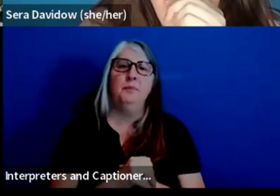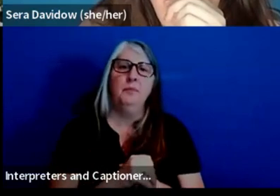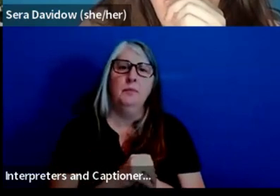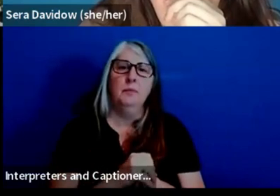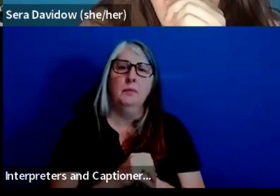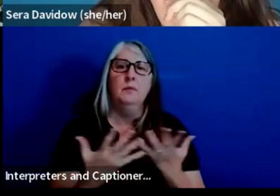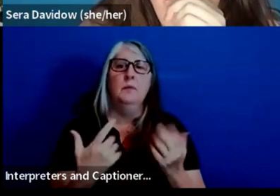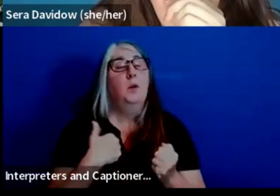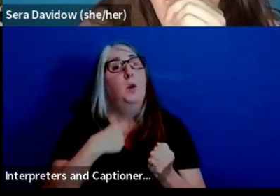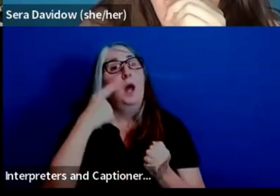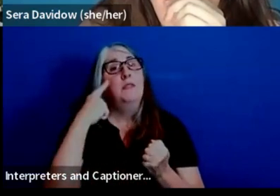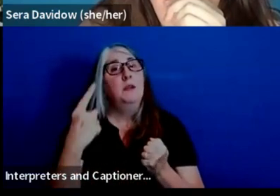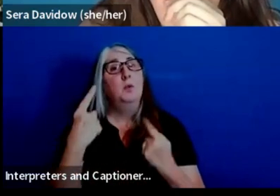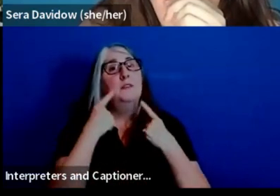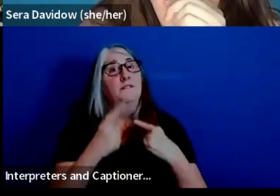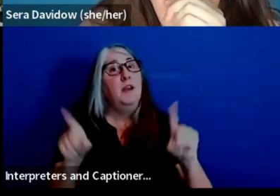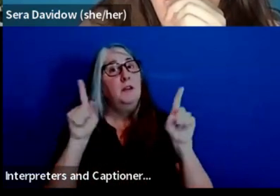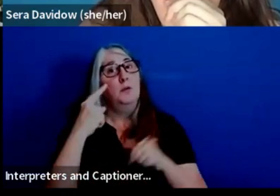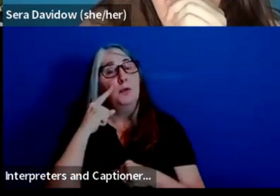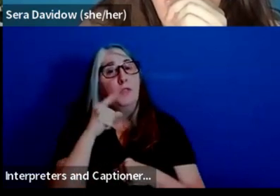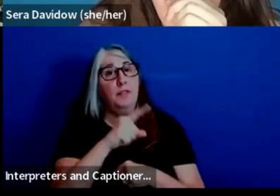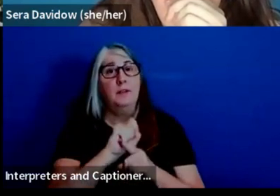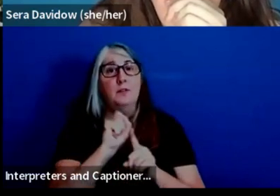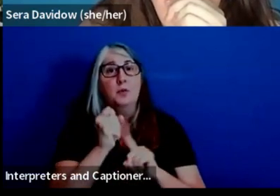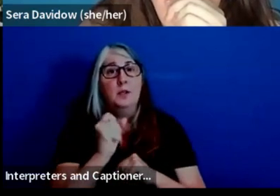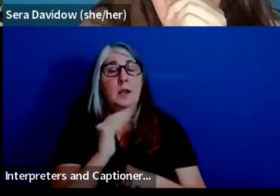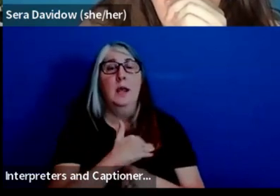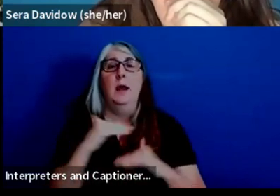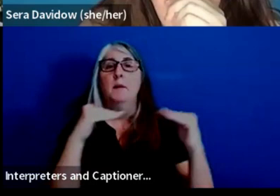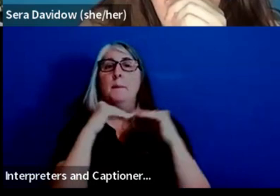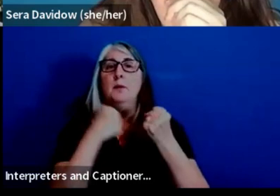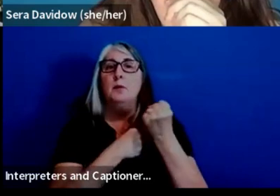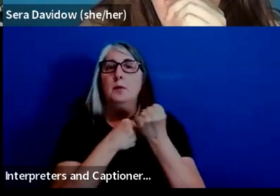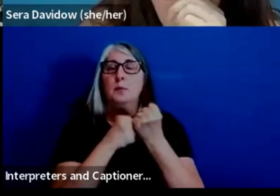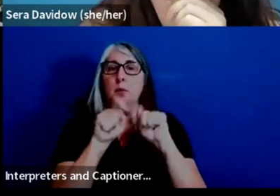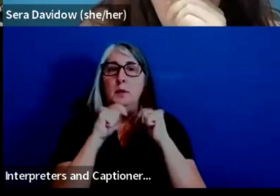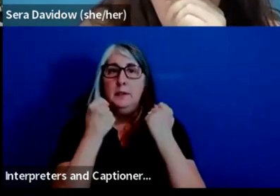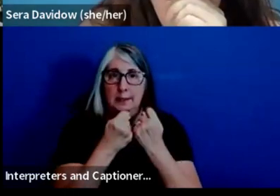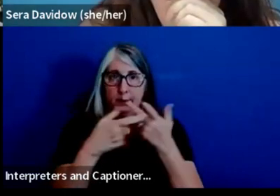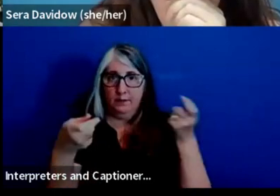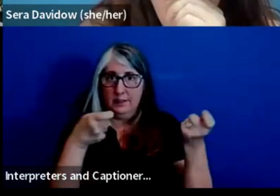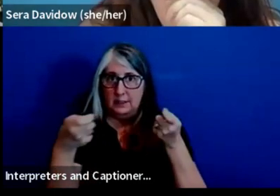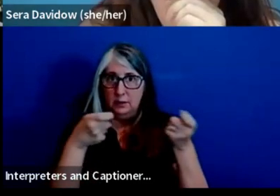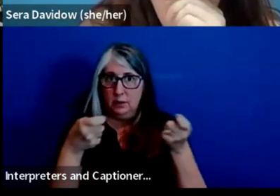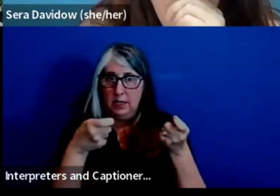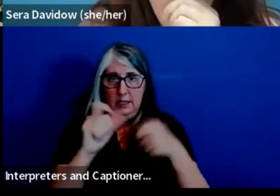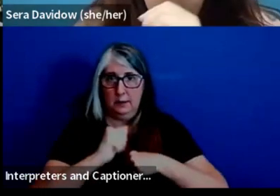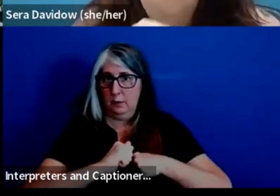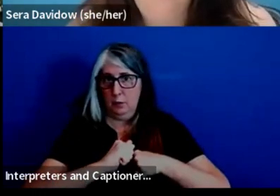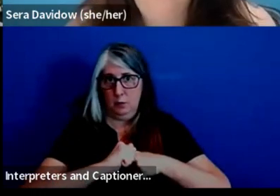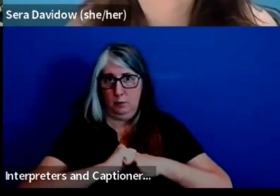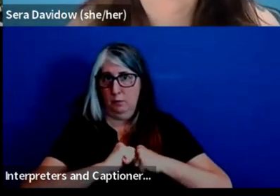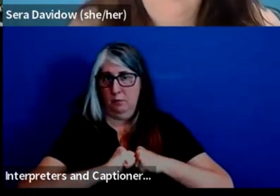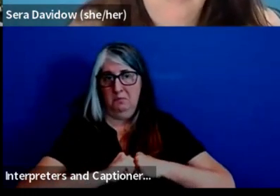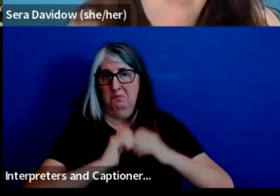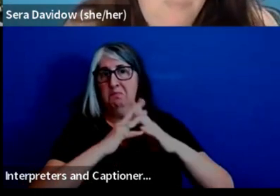What I think was really effective about it is our peer support team kind of facilitated putting this whole thing together. And